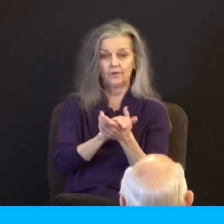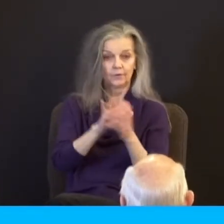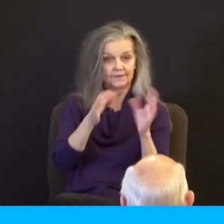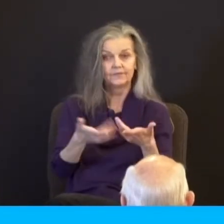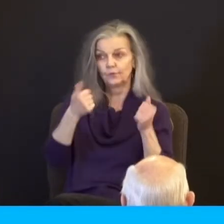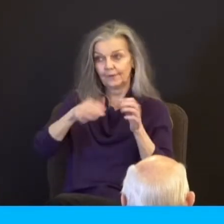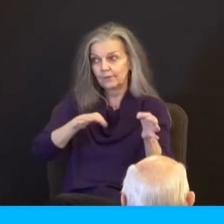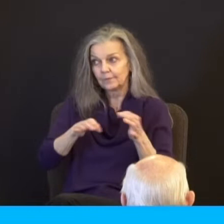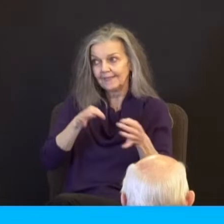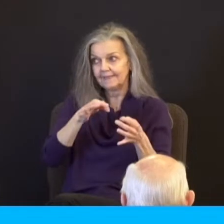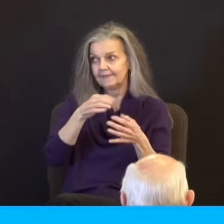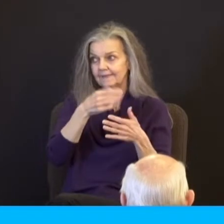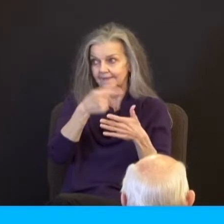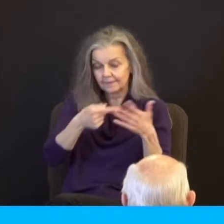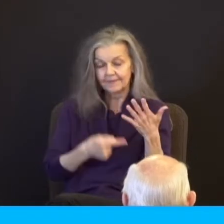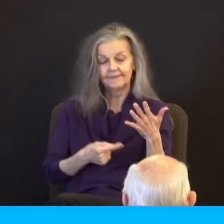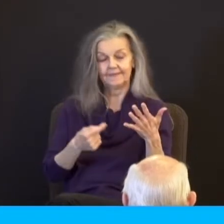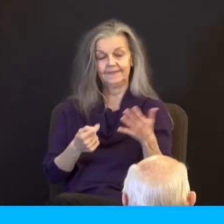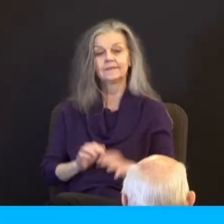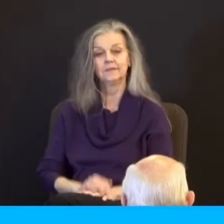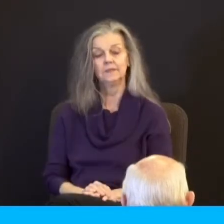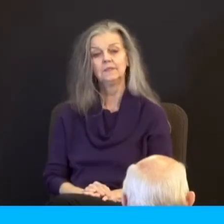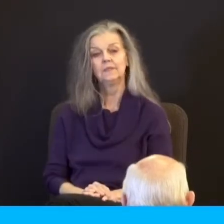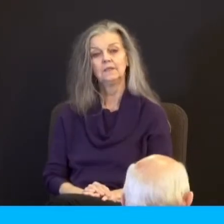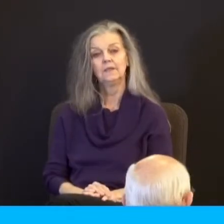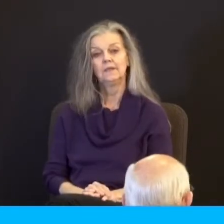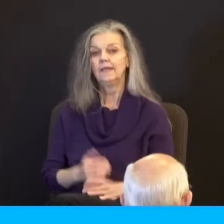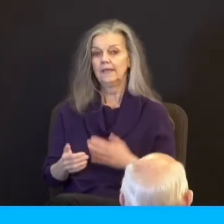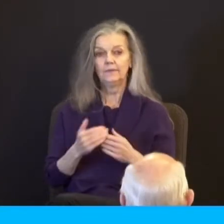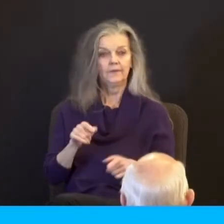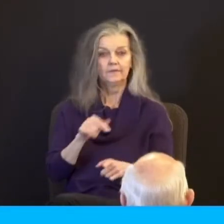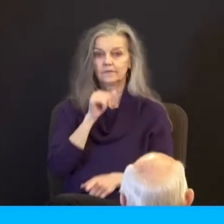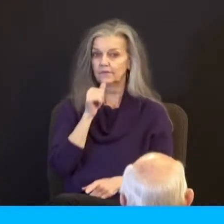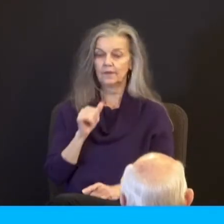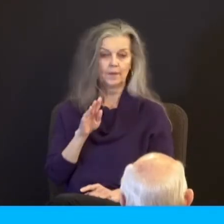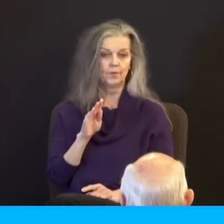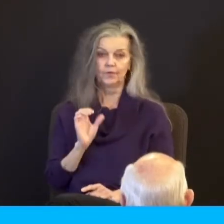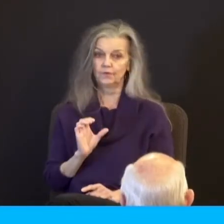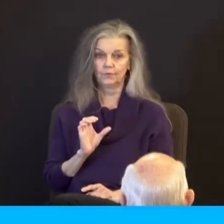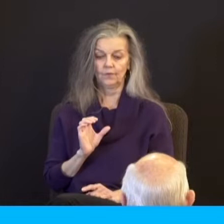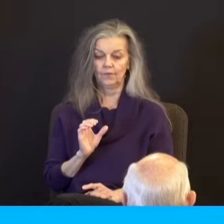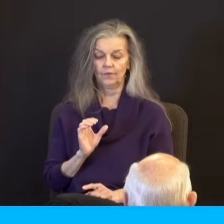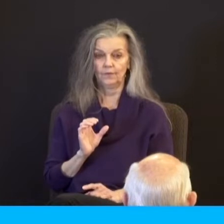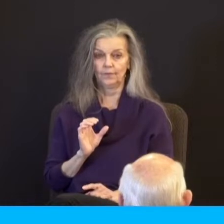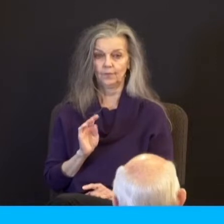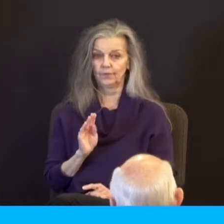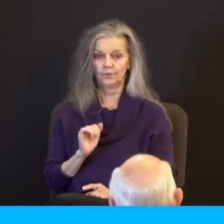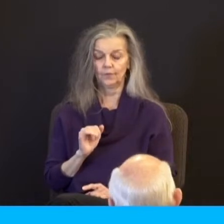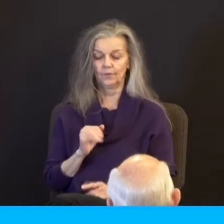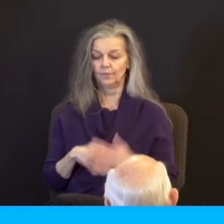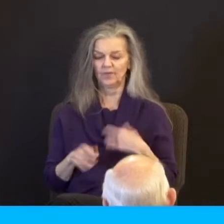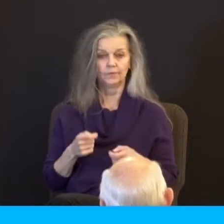young couples who are starting to figure out what they want to do. But this isn't about birth control, a form of it.